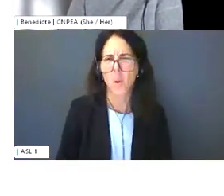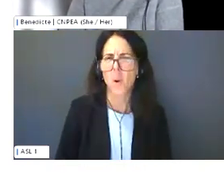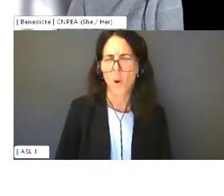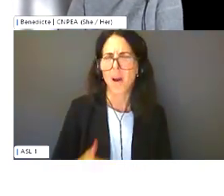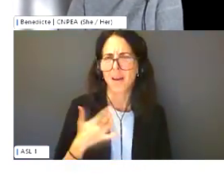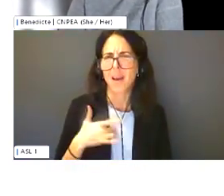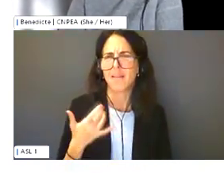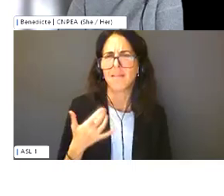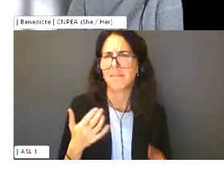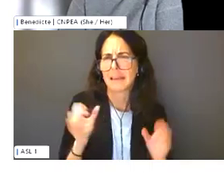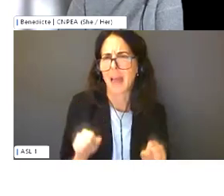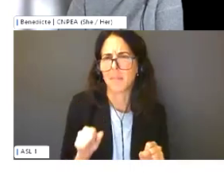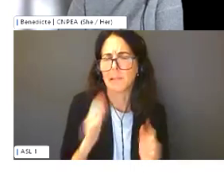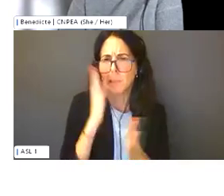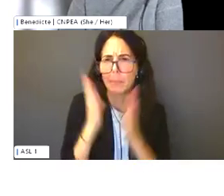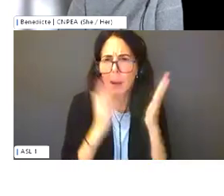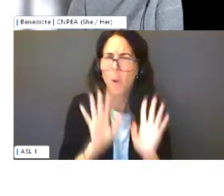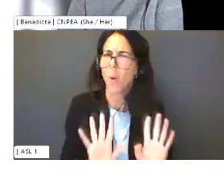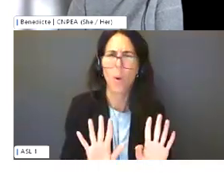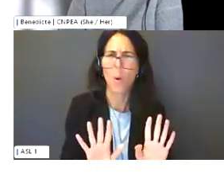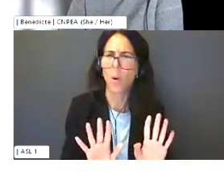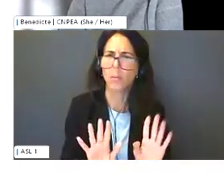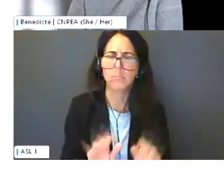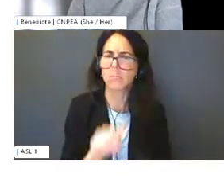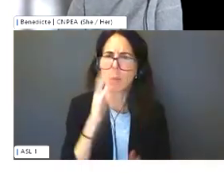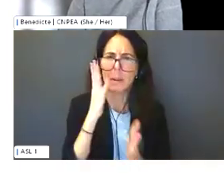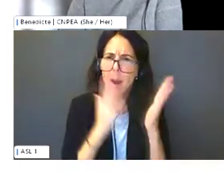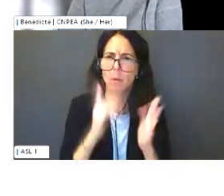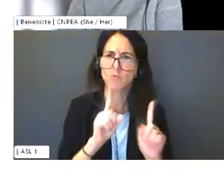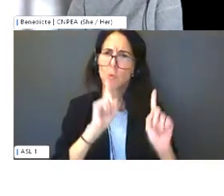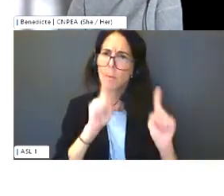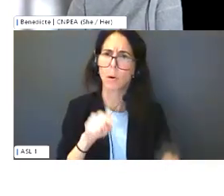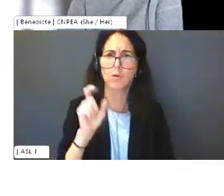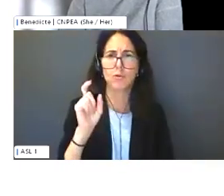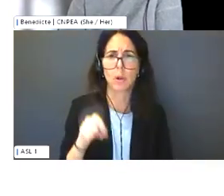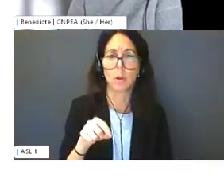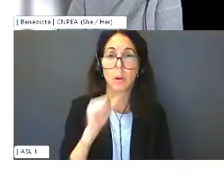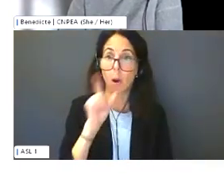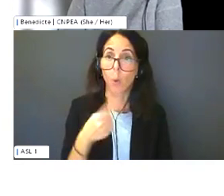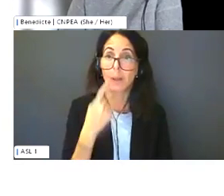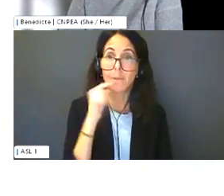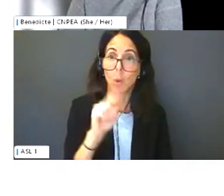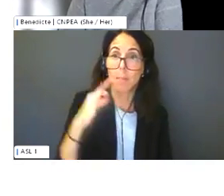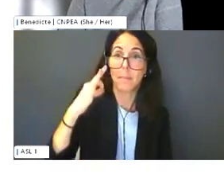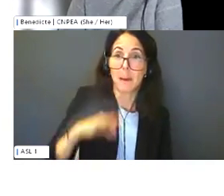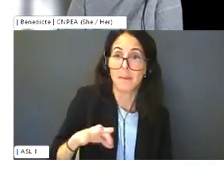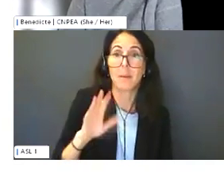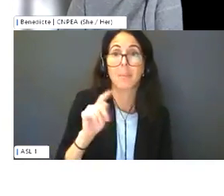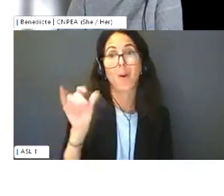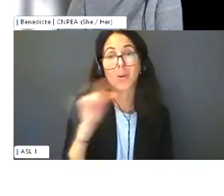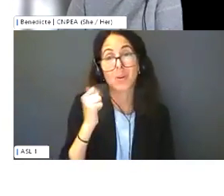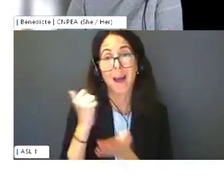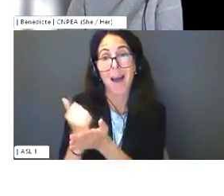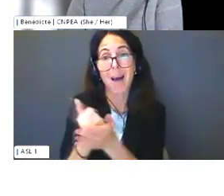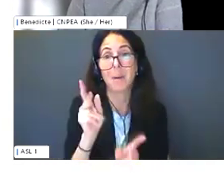ashamed. There is nothing to be ashamed of, and you should absolutely report it, not only for your own sake, but also to hopefully help other